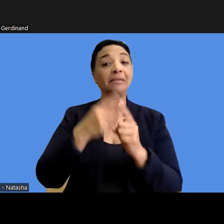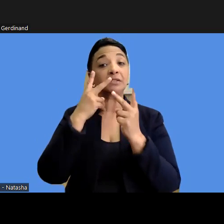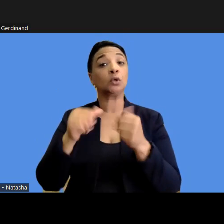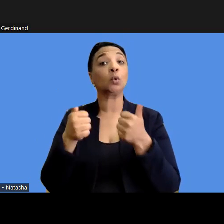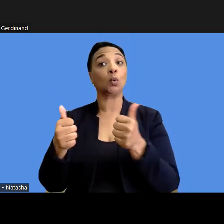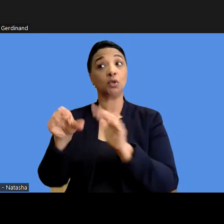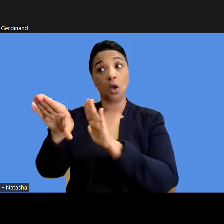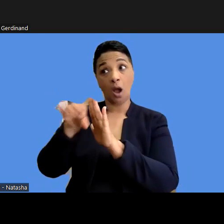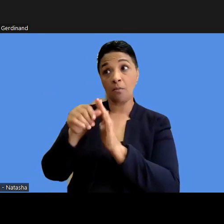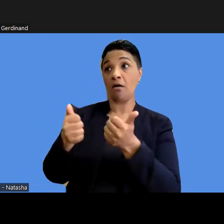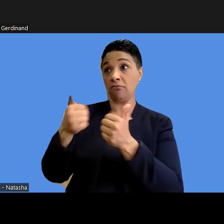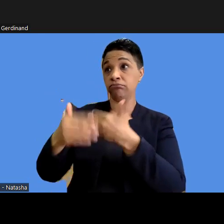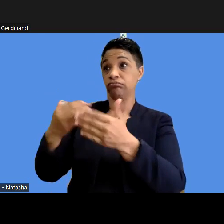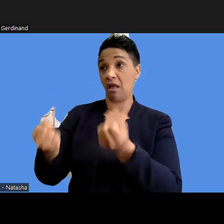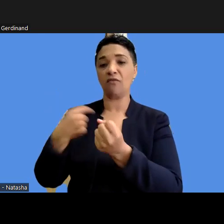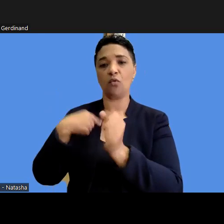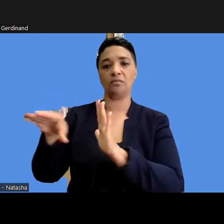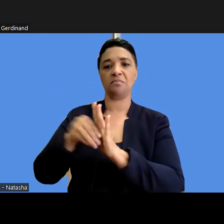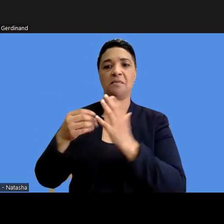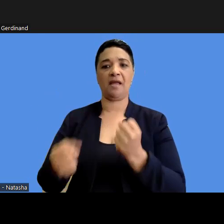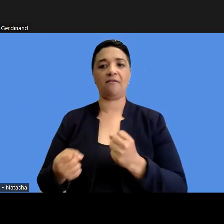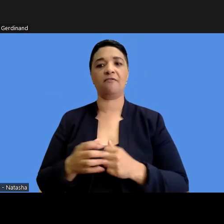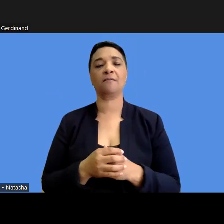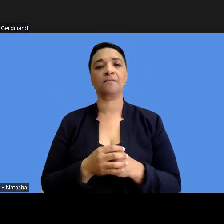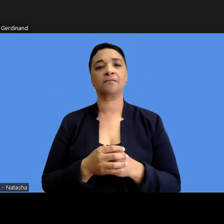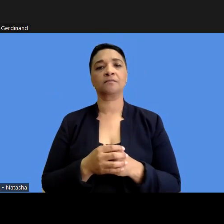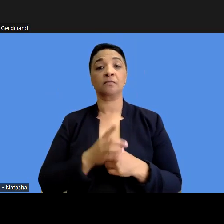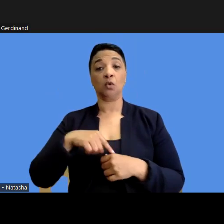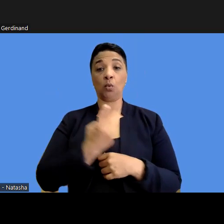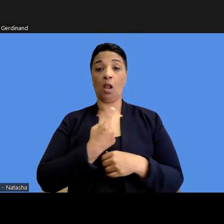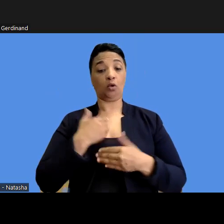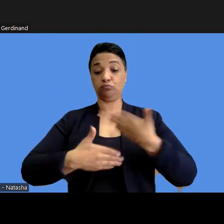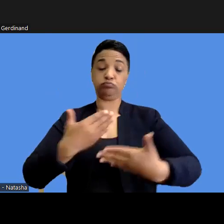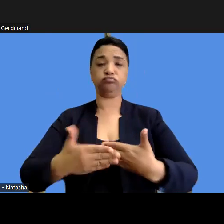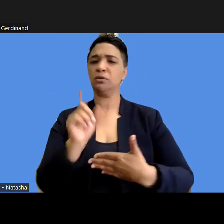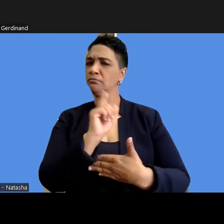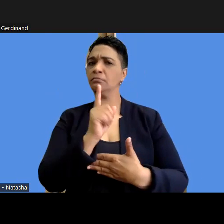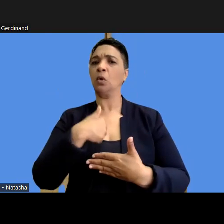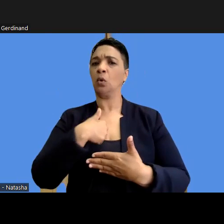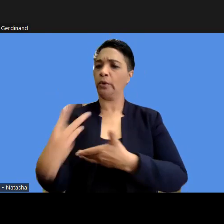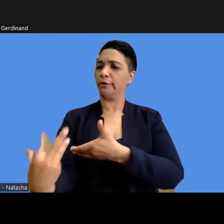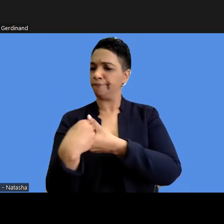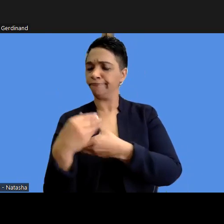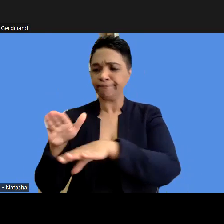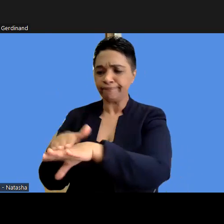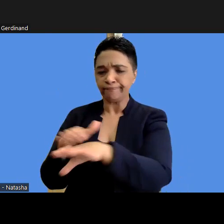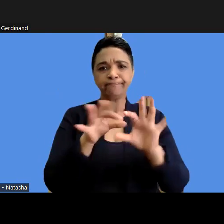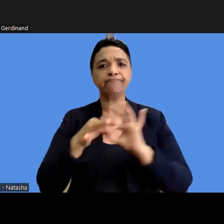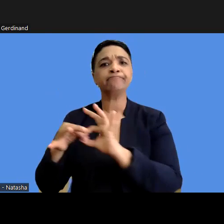and advocating for their participation in humanitarian action.